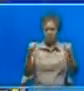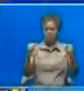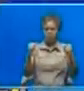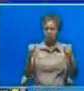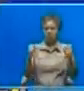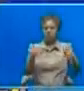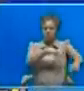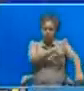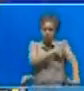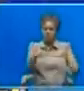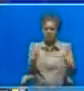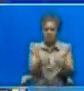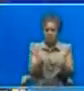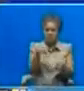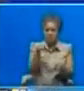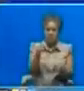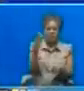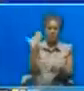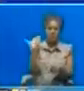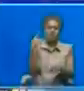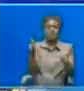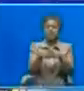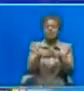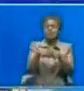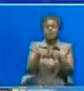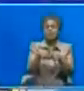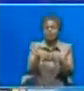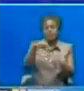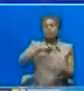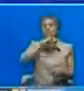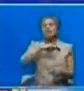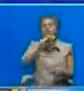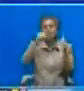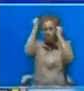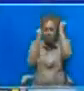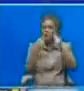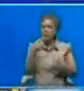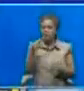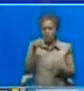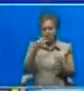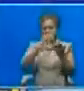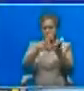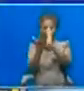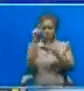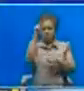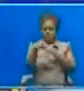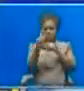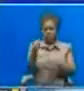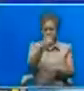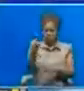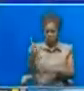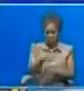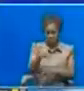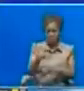Ongwen has been wanted by the ICC for almost a decade, and Uganda's military now says that he will face charges of war